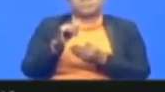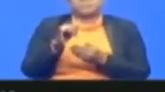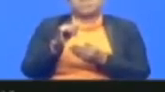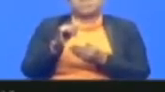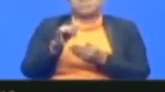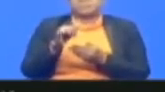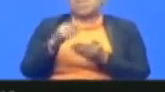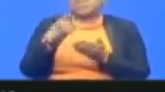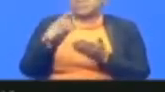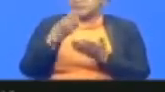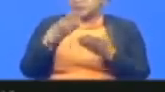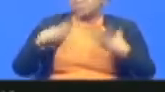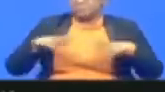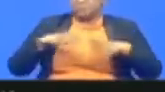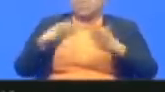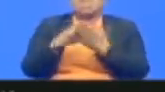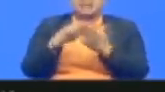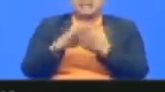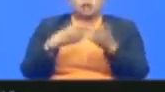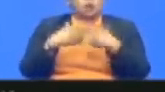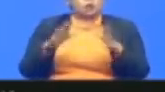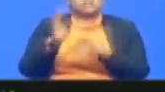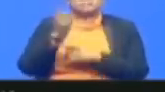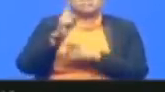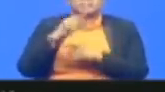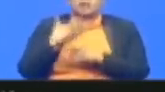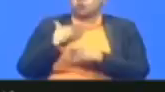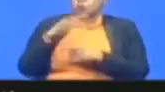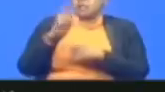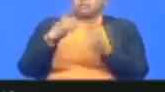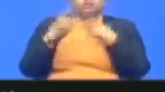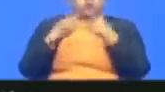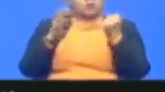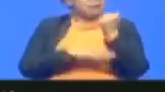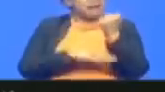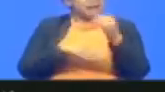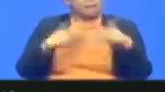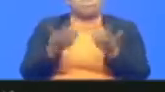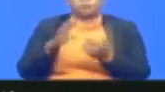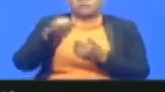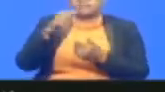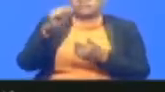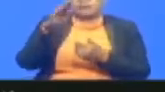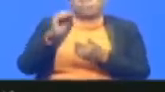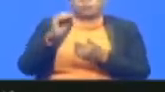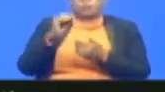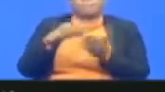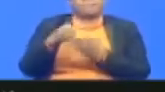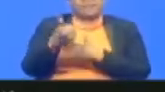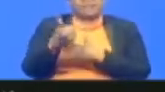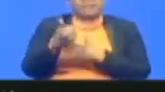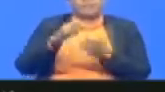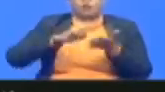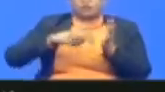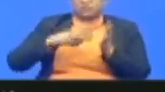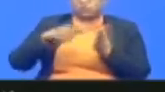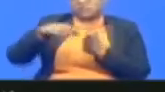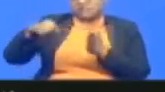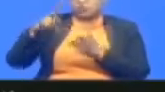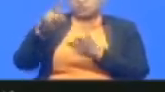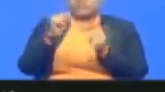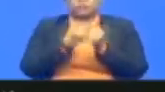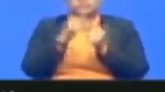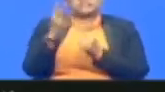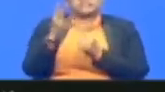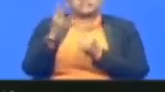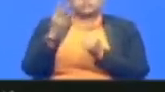hypote. Unlike the other one for Jambo Pay. I don't want to talk bad about Jambo Pay, yeah, because the contract was signed in 2014. It was supposed